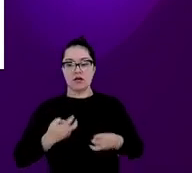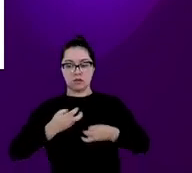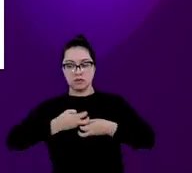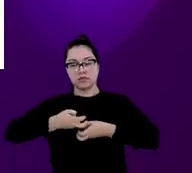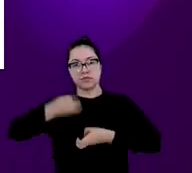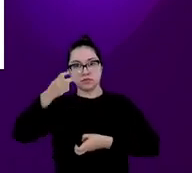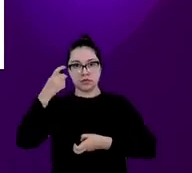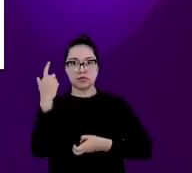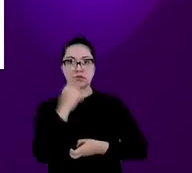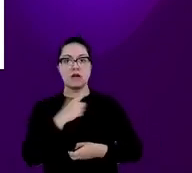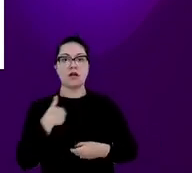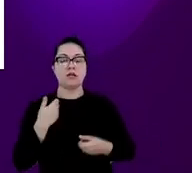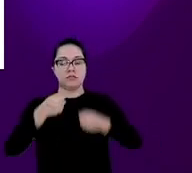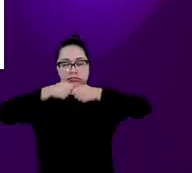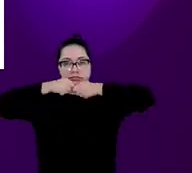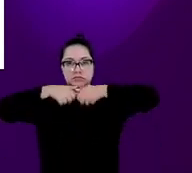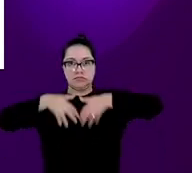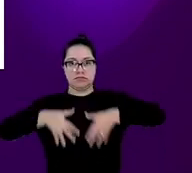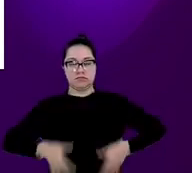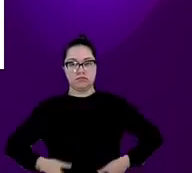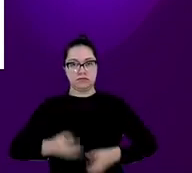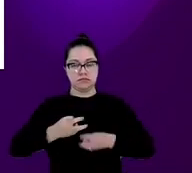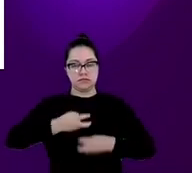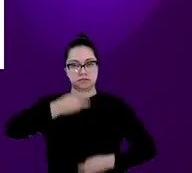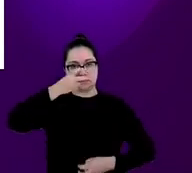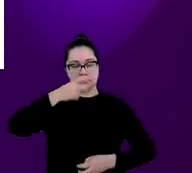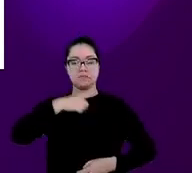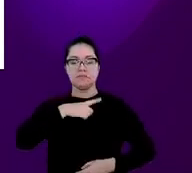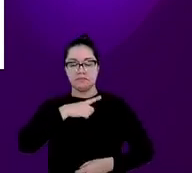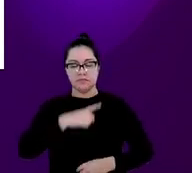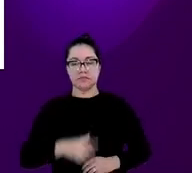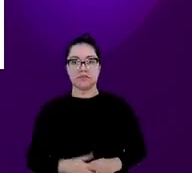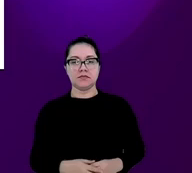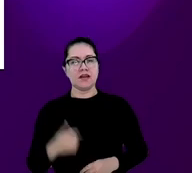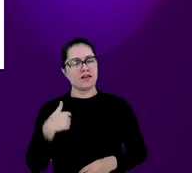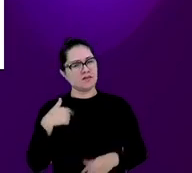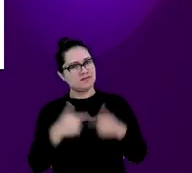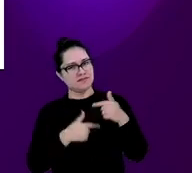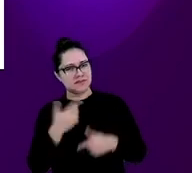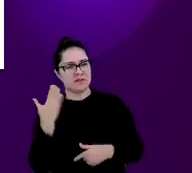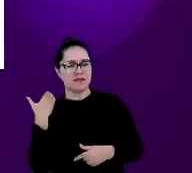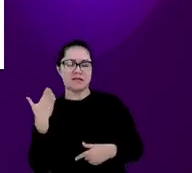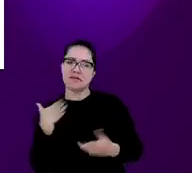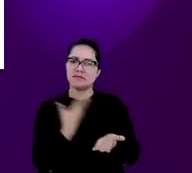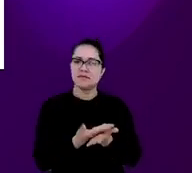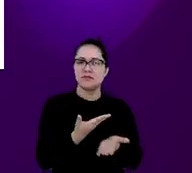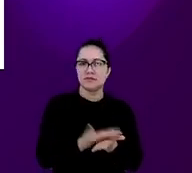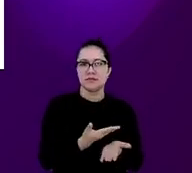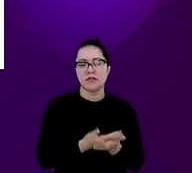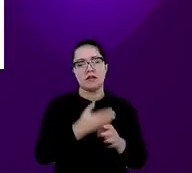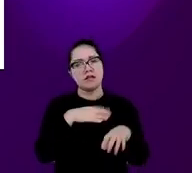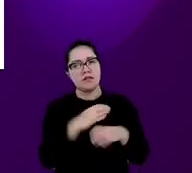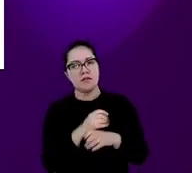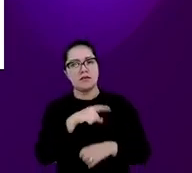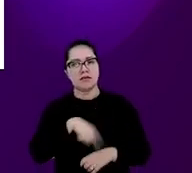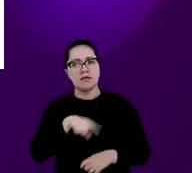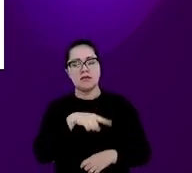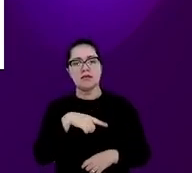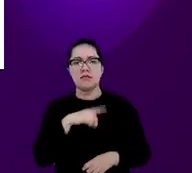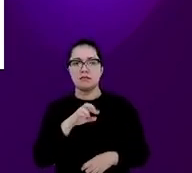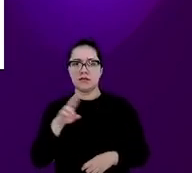I was with Mike Hamblin labs, we developed a way to shine